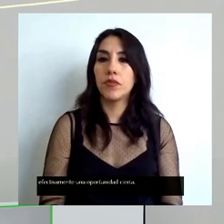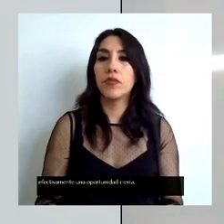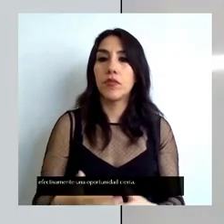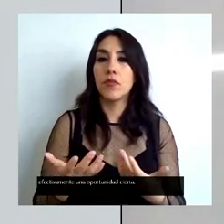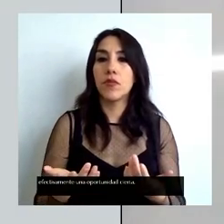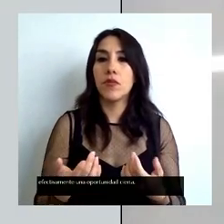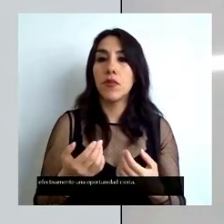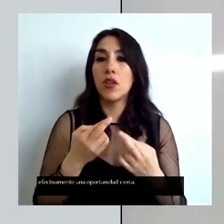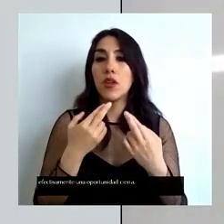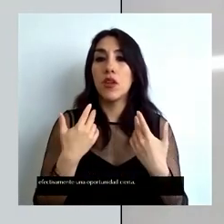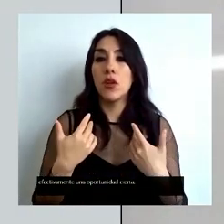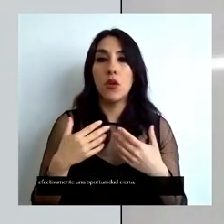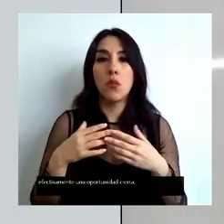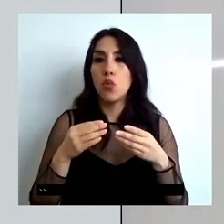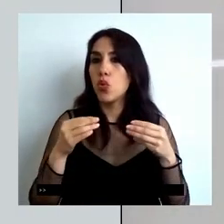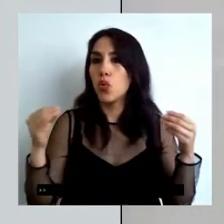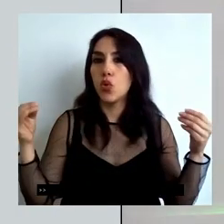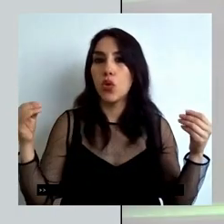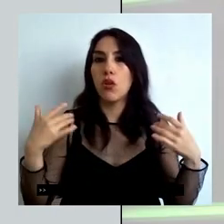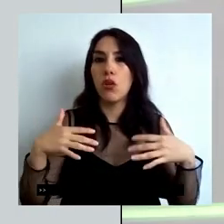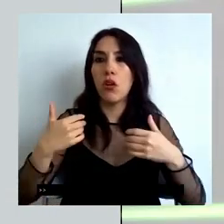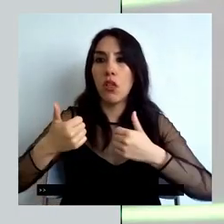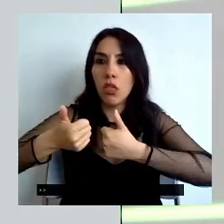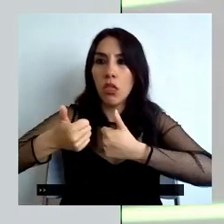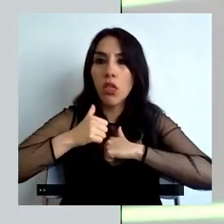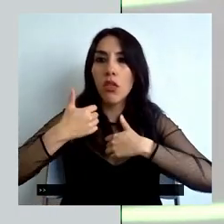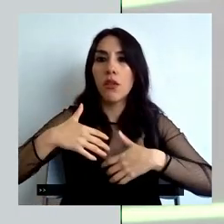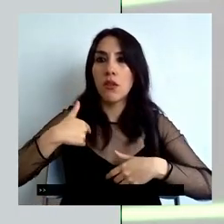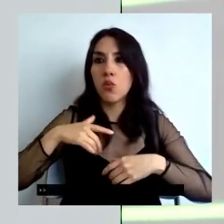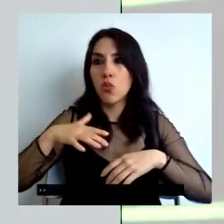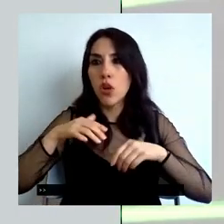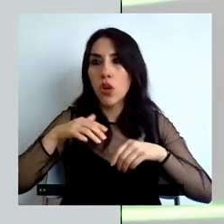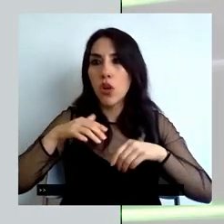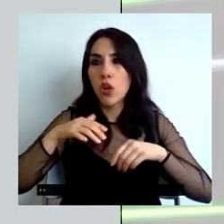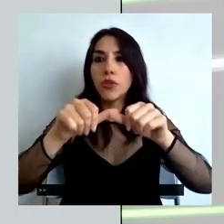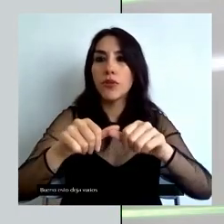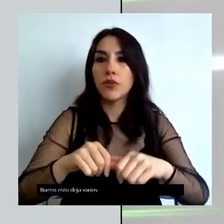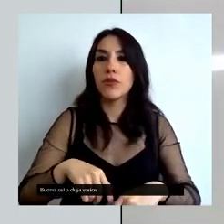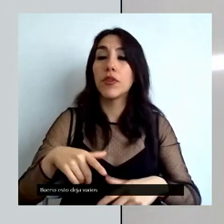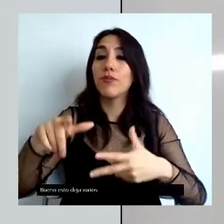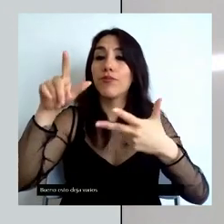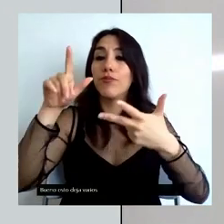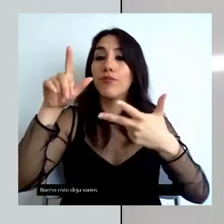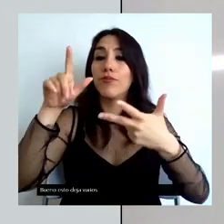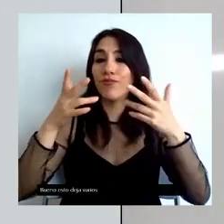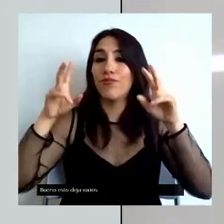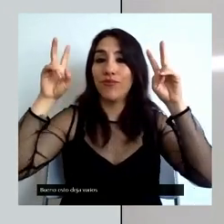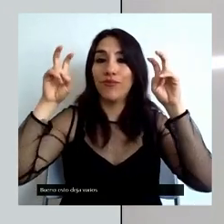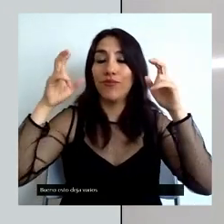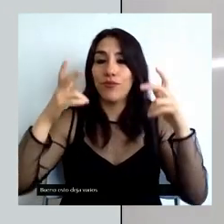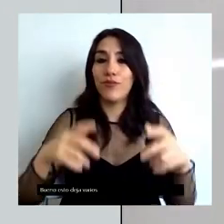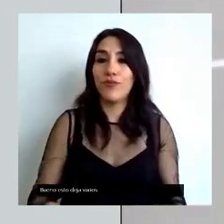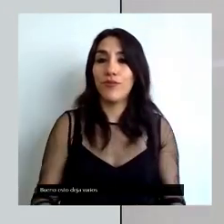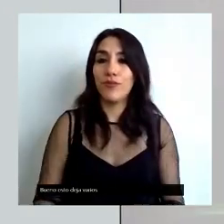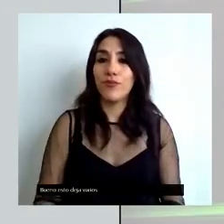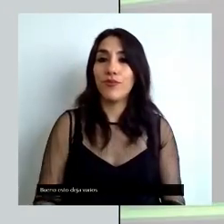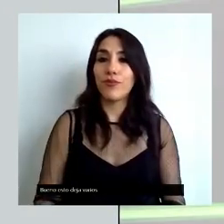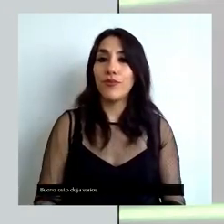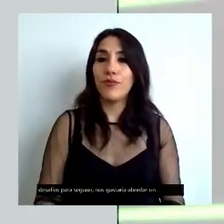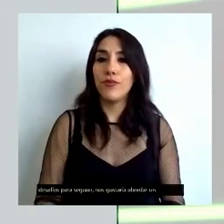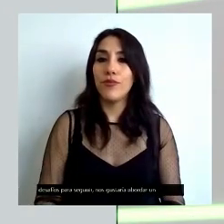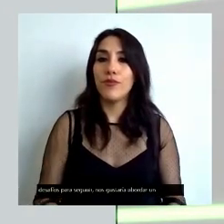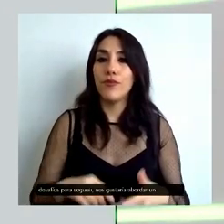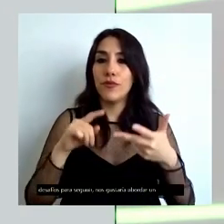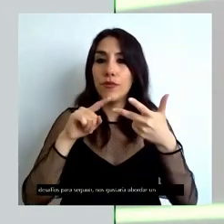So this clearly leaves us with several challenges to pursue. We'd like to address a third topic. An